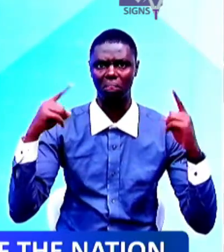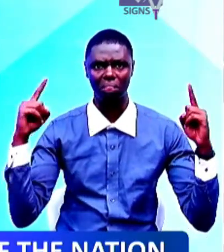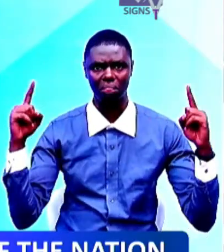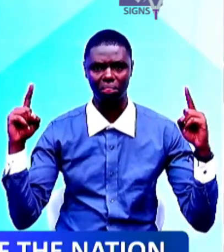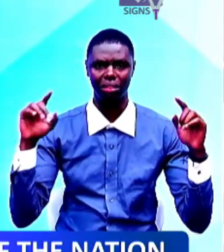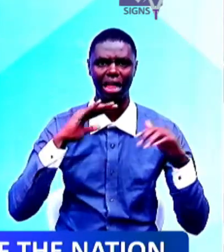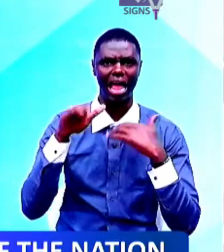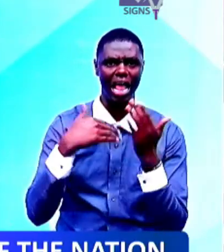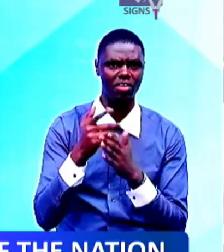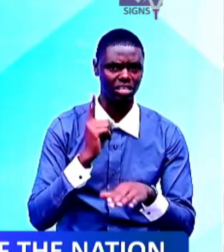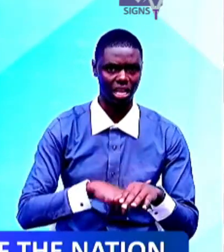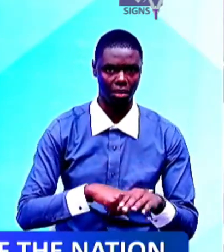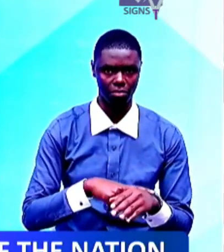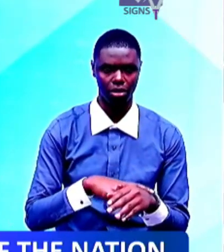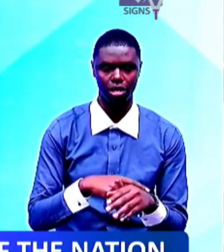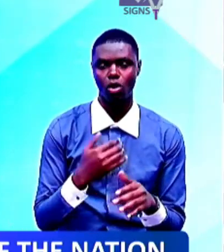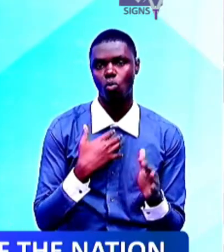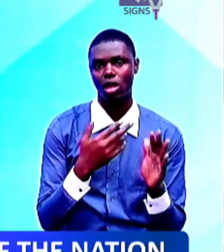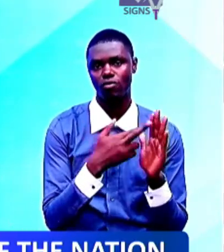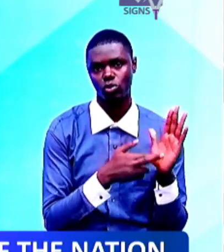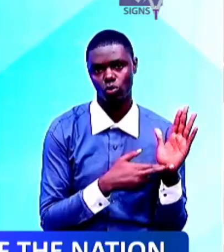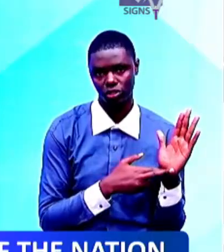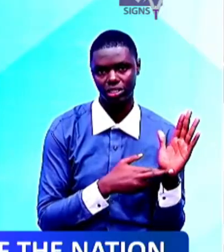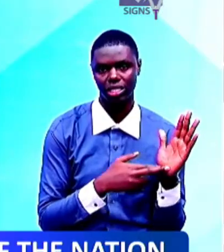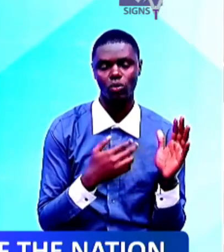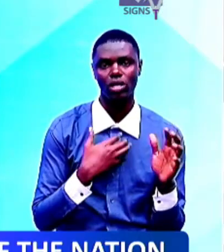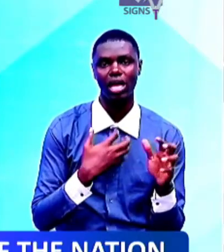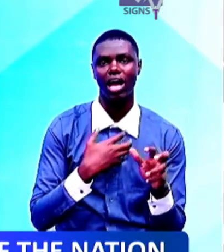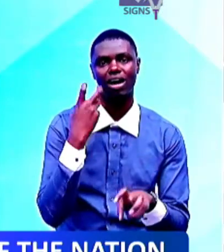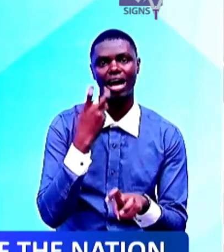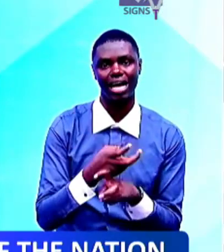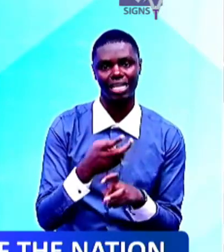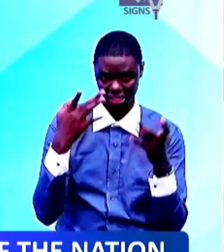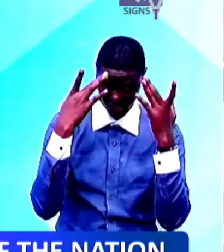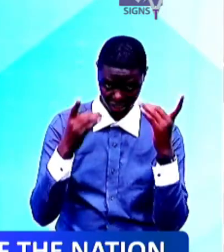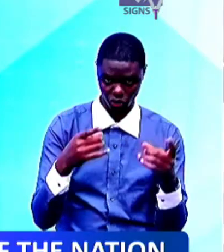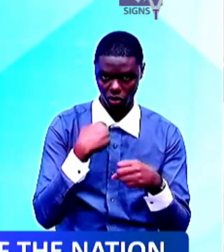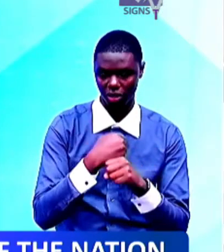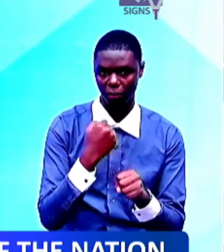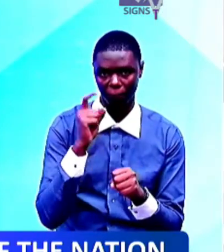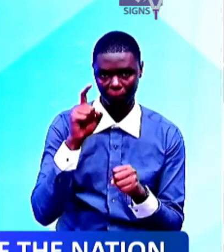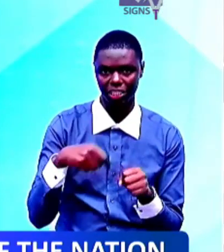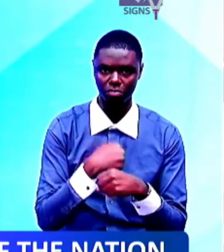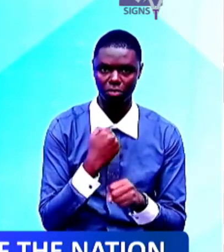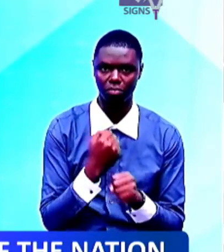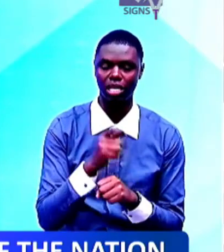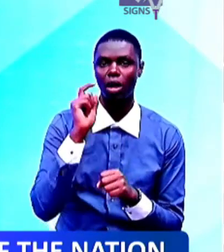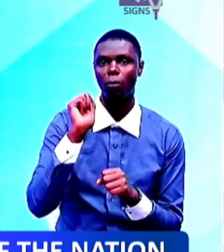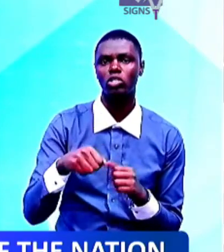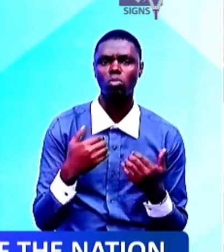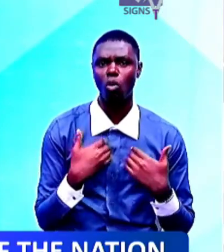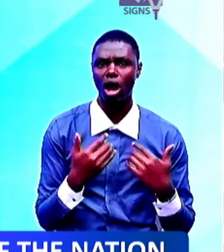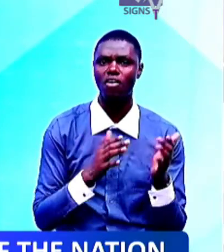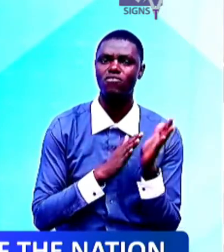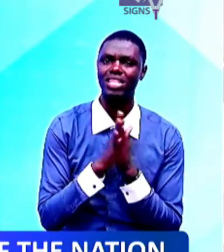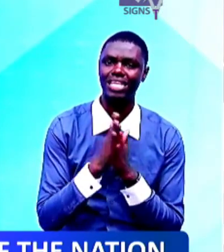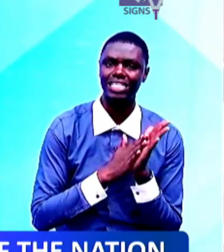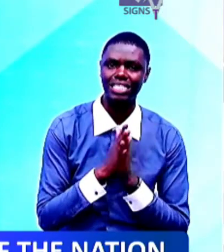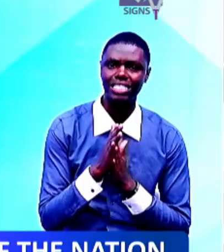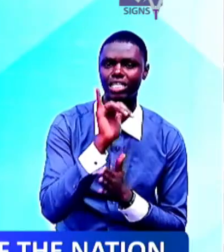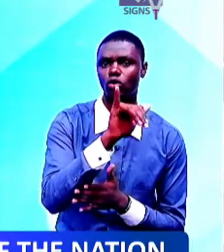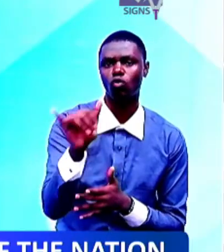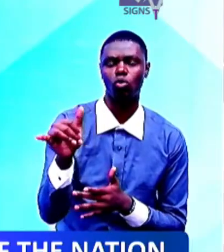time. There are hard rules and there are hard decisions that need to be made, but can we have the interests of